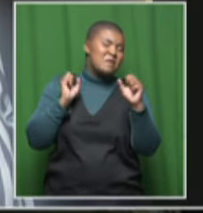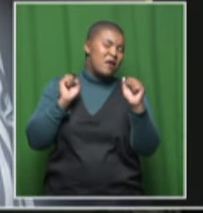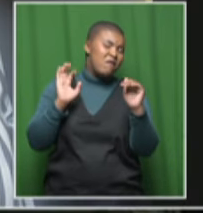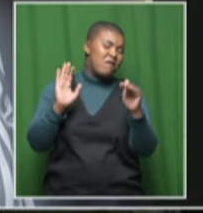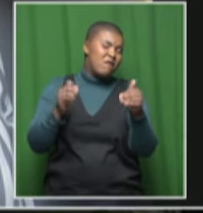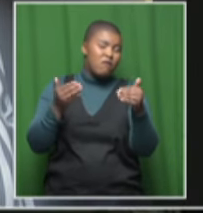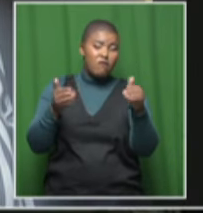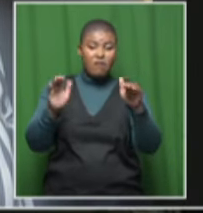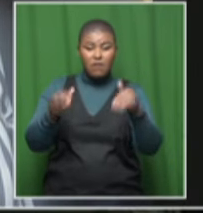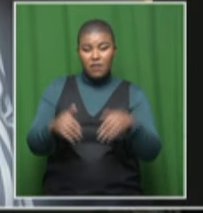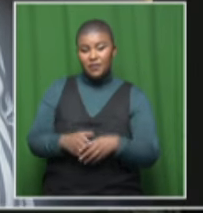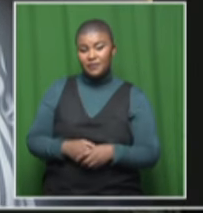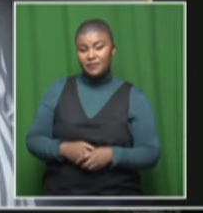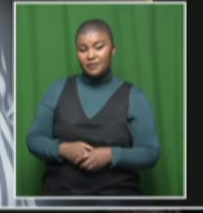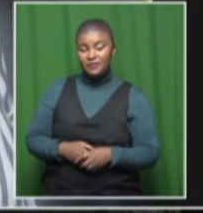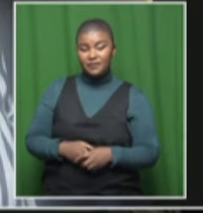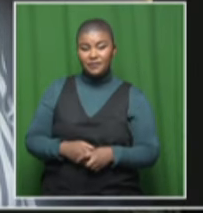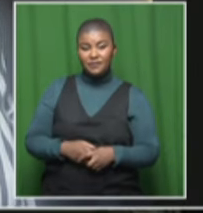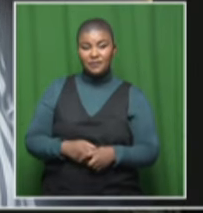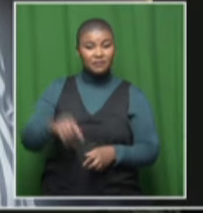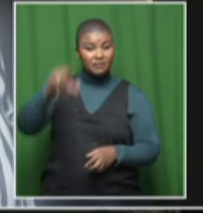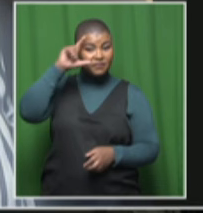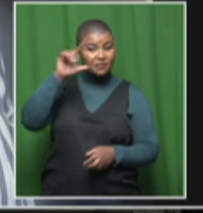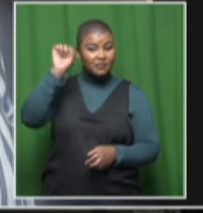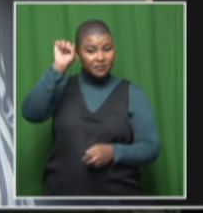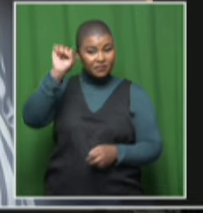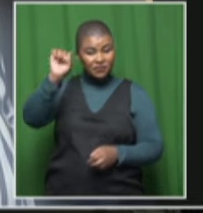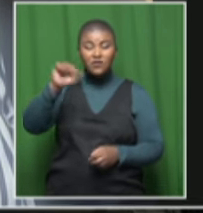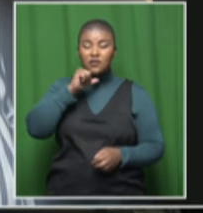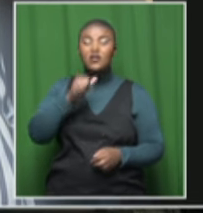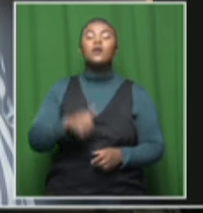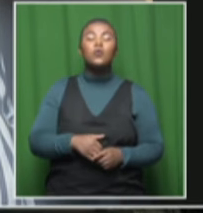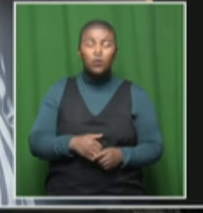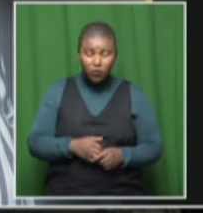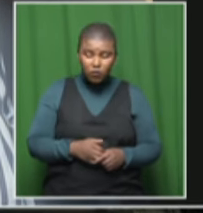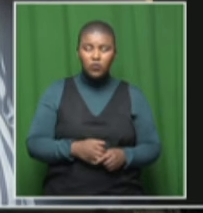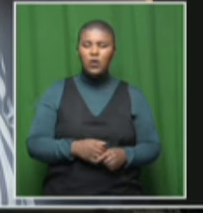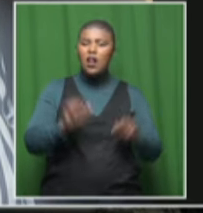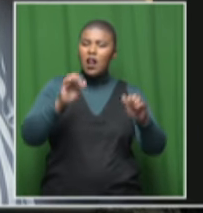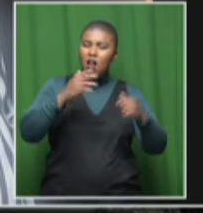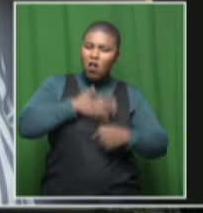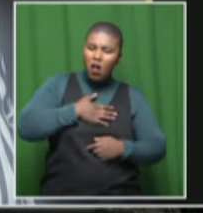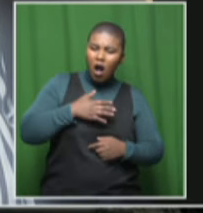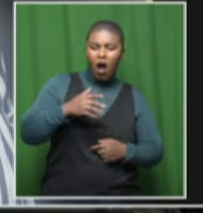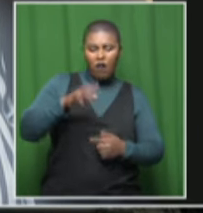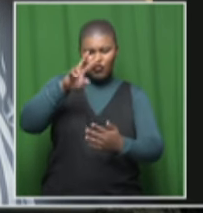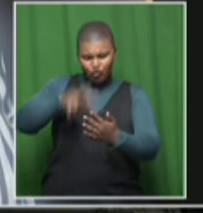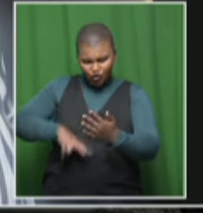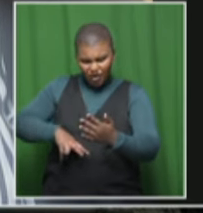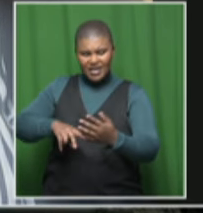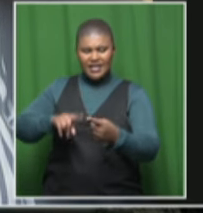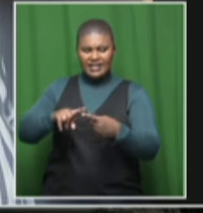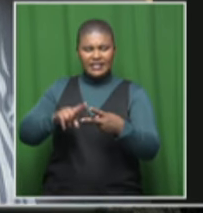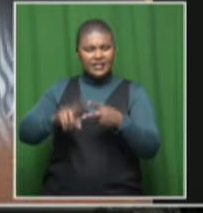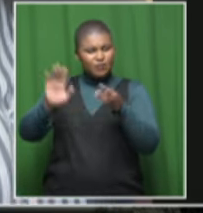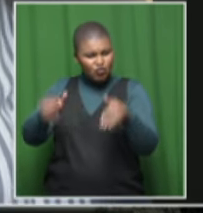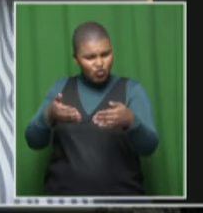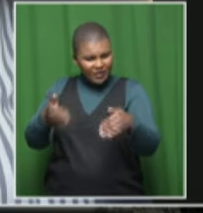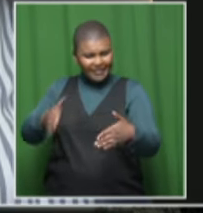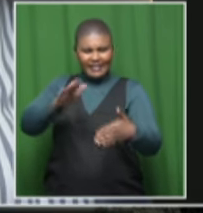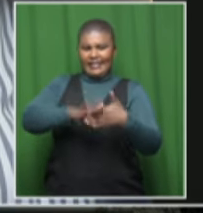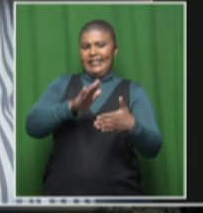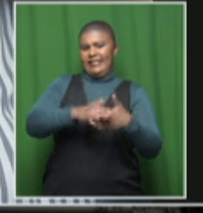mother, Princess Magogo, as one of the, you know, the one that instilled the love for reading and music. You know, how did this heritage